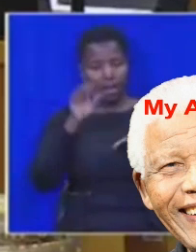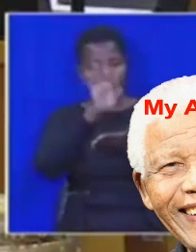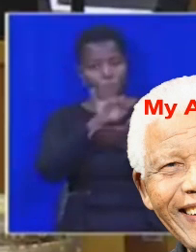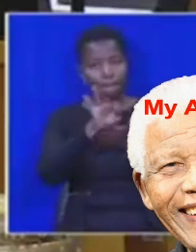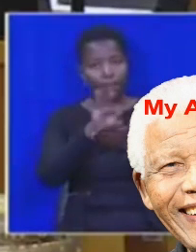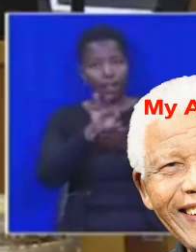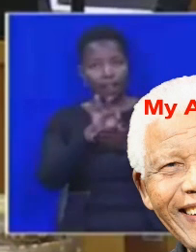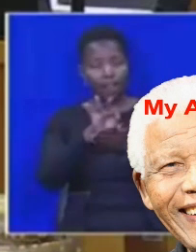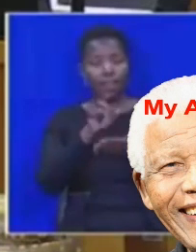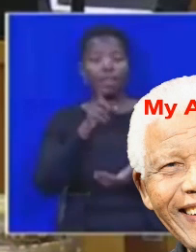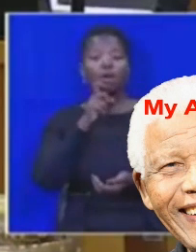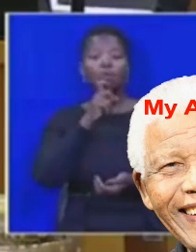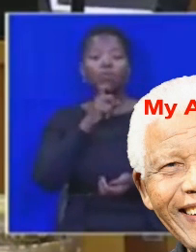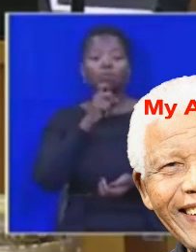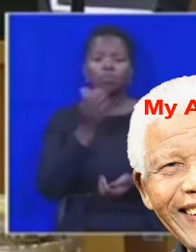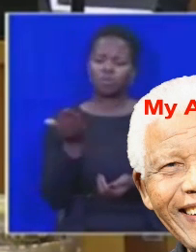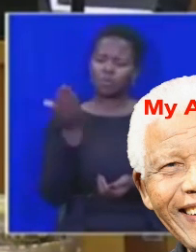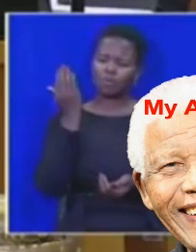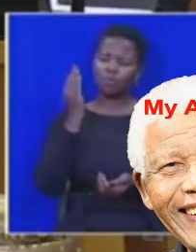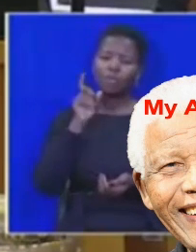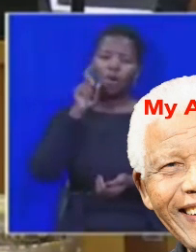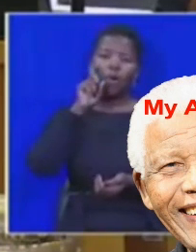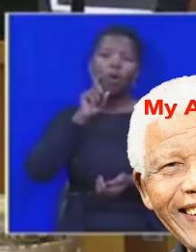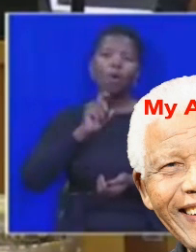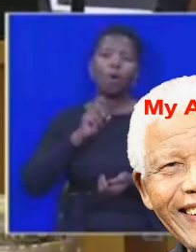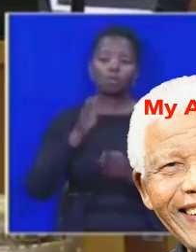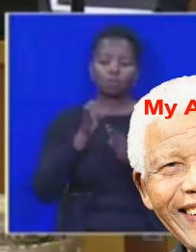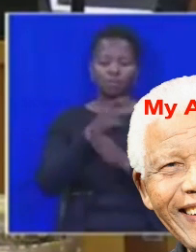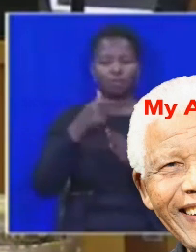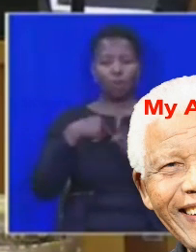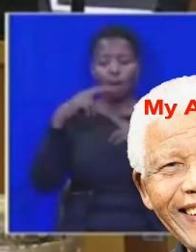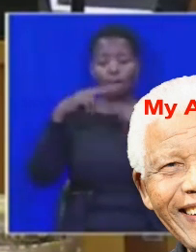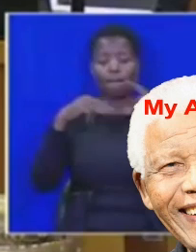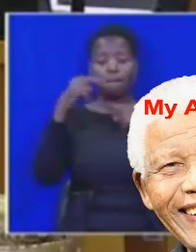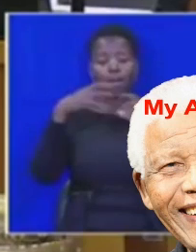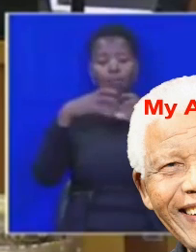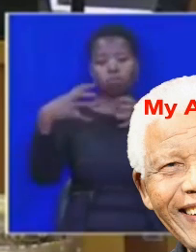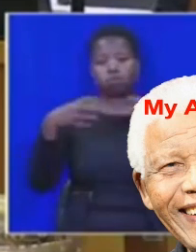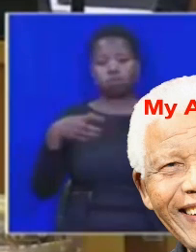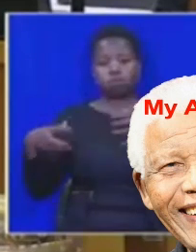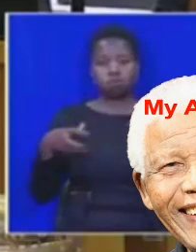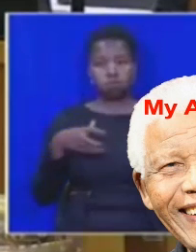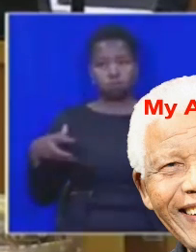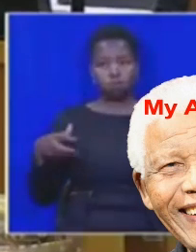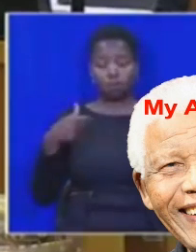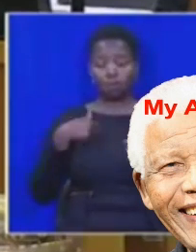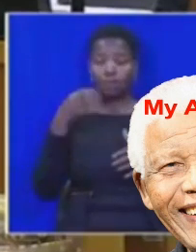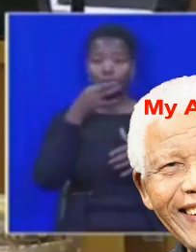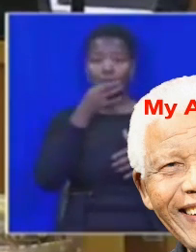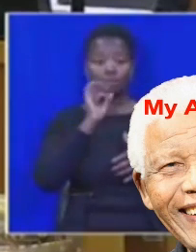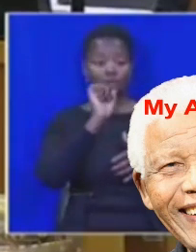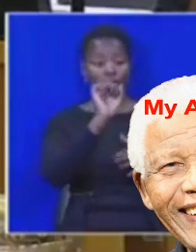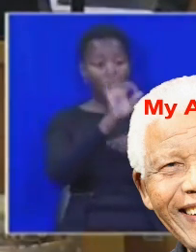old homestead before it was extended. They came with a plan. I said, your plan is not going to fit